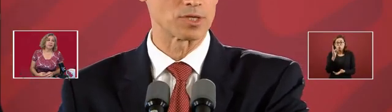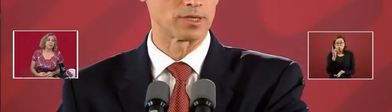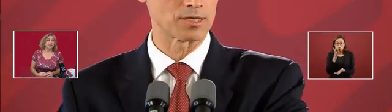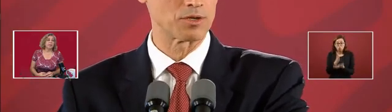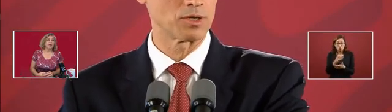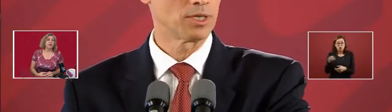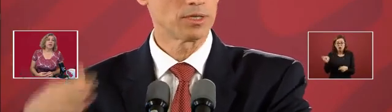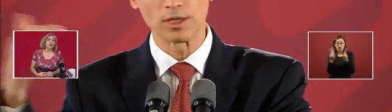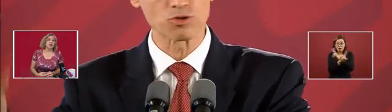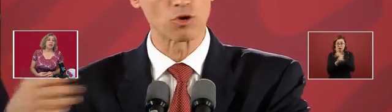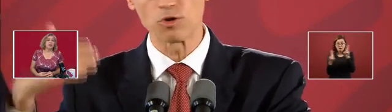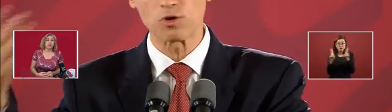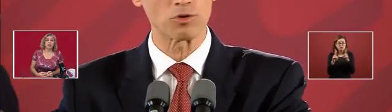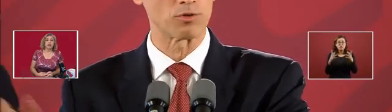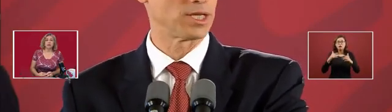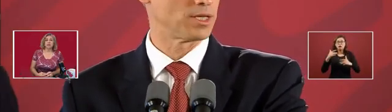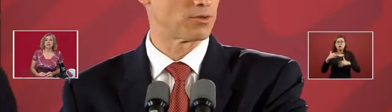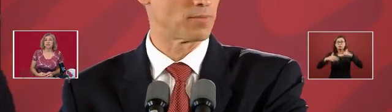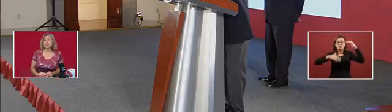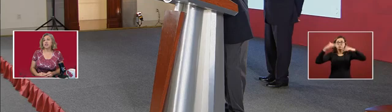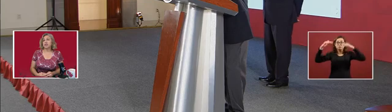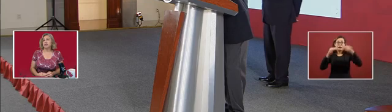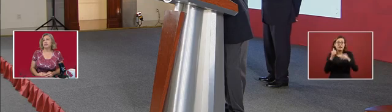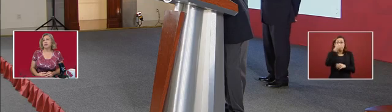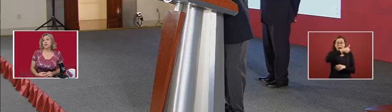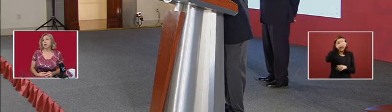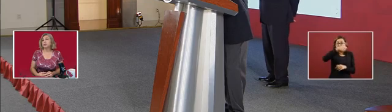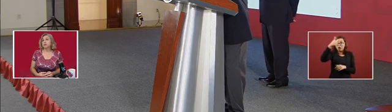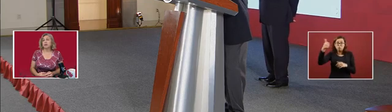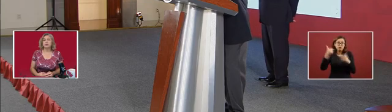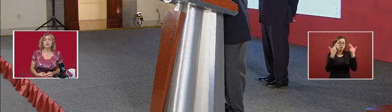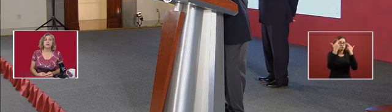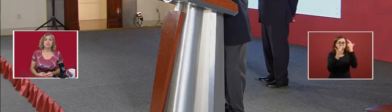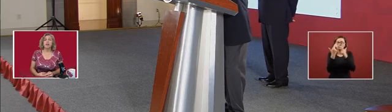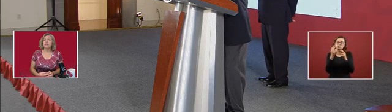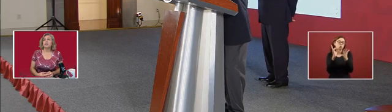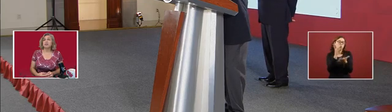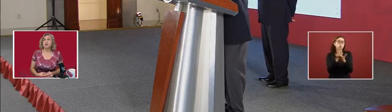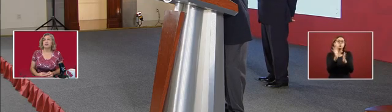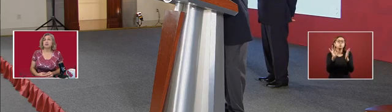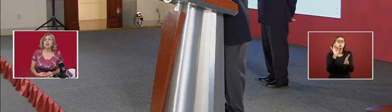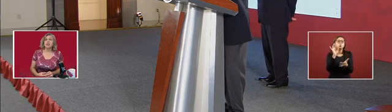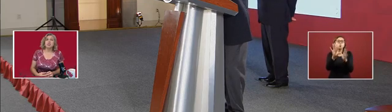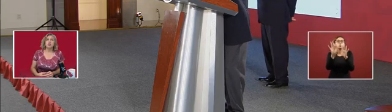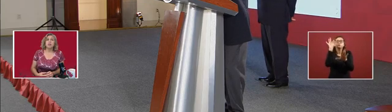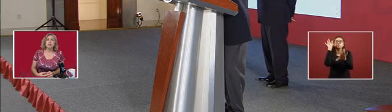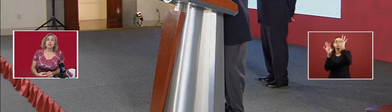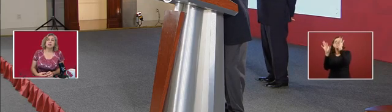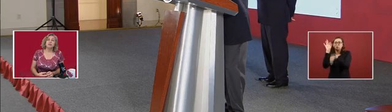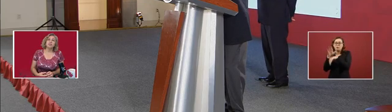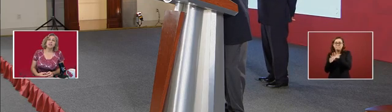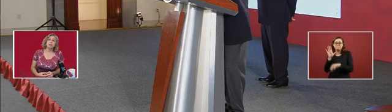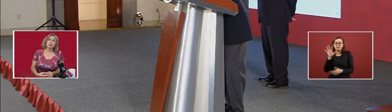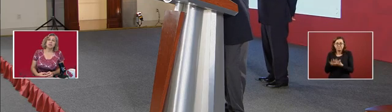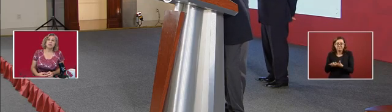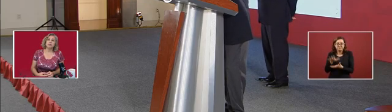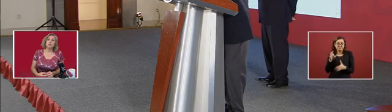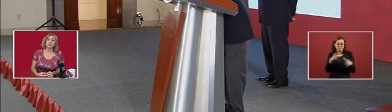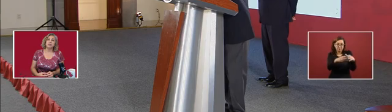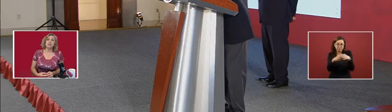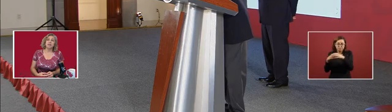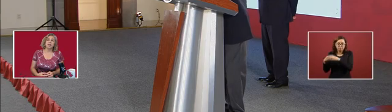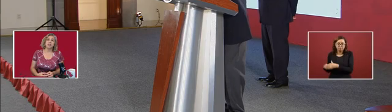no, let's say there's about 50,000. The important part is the vigilance. Where is it going?